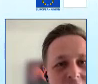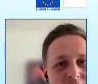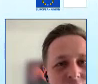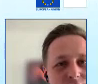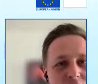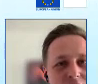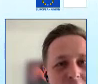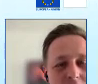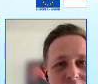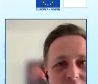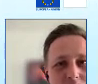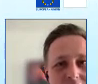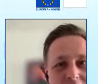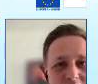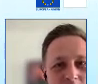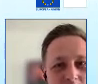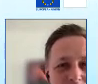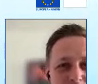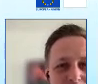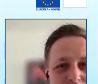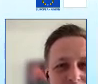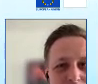messages of our ambassador, Lambert Gijns.